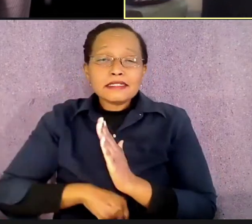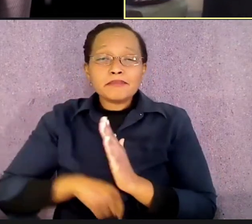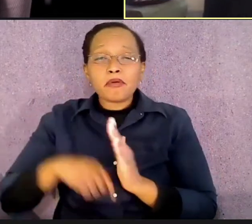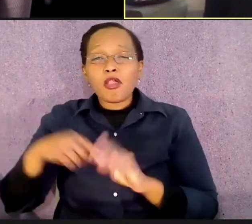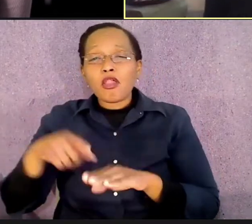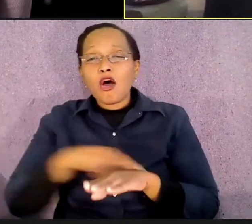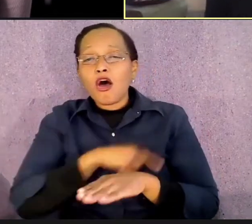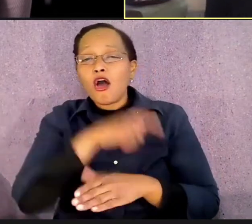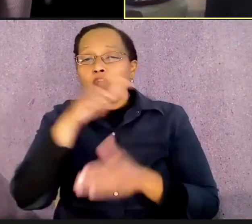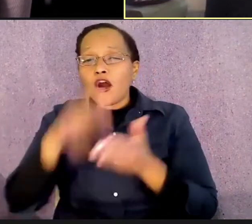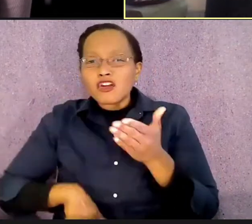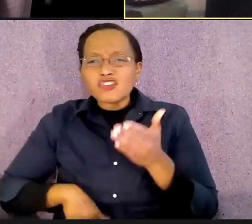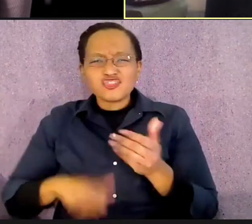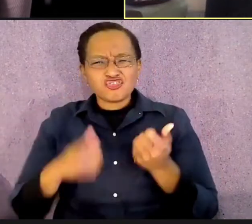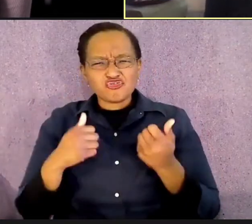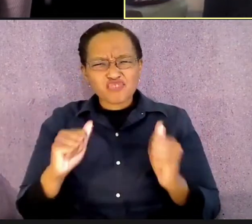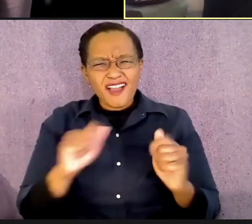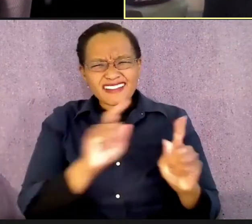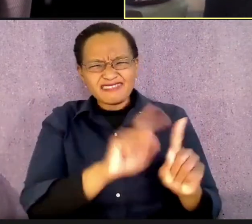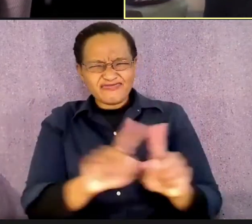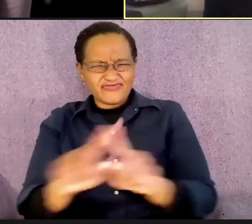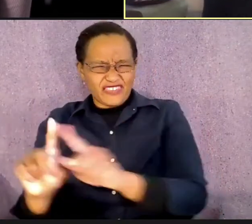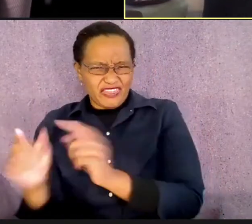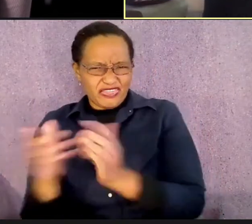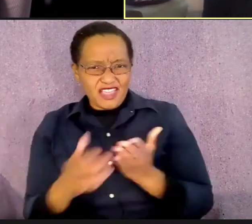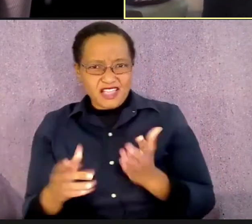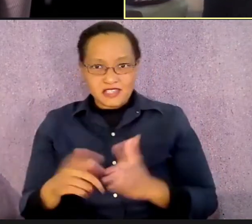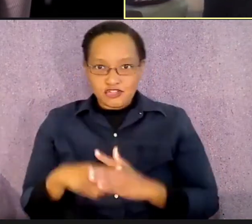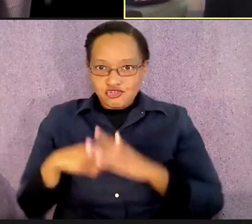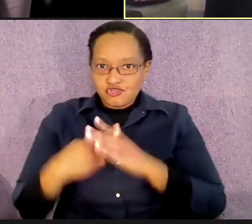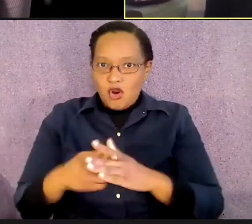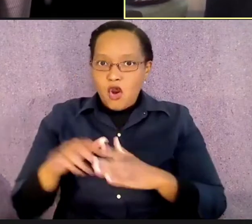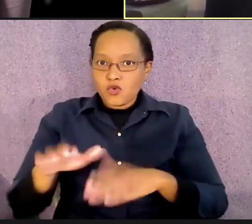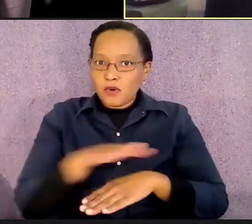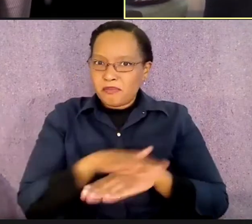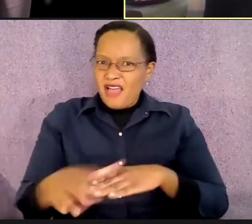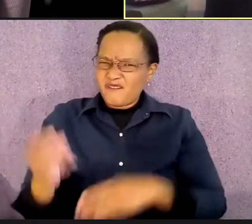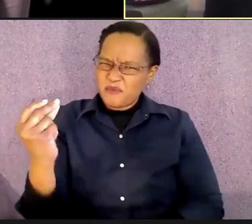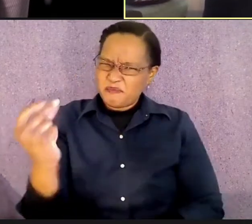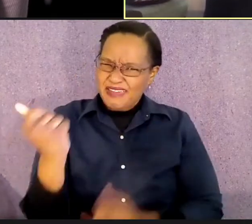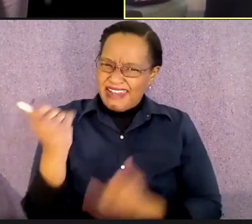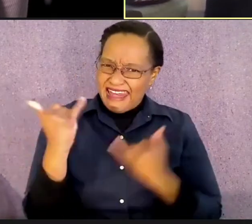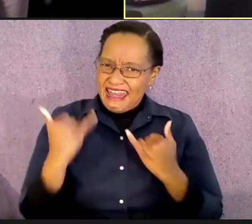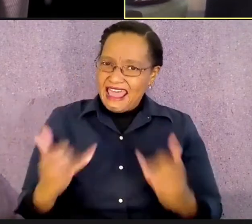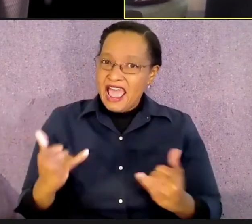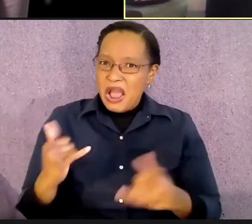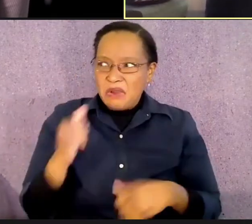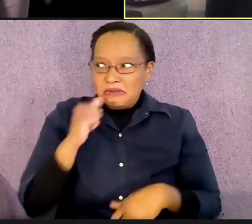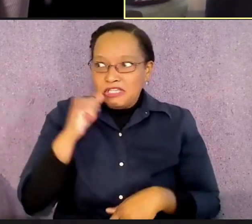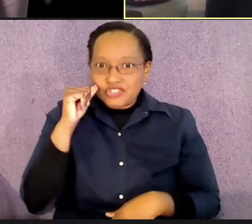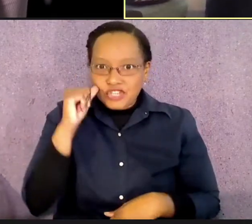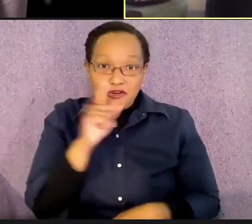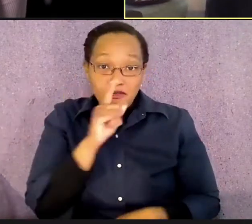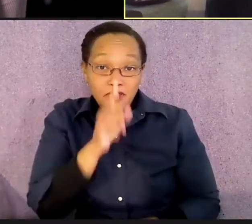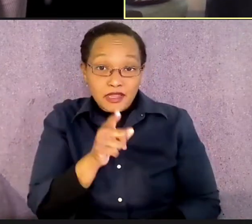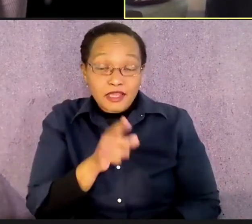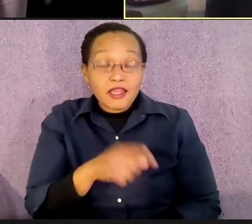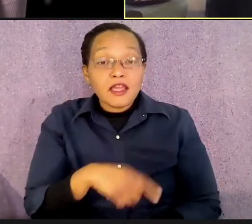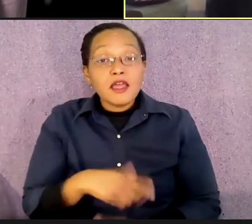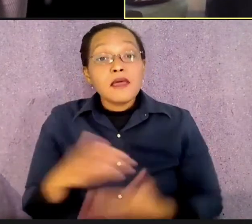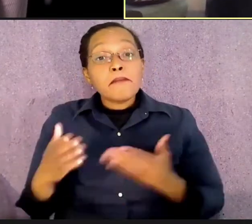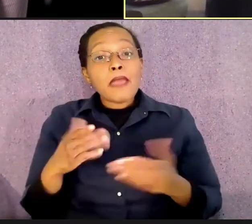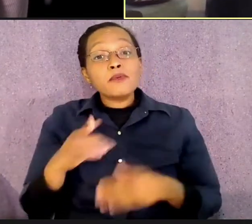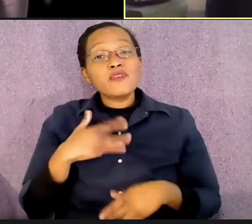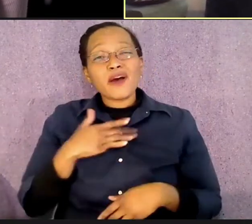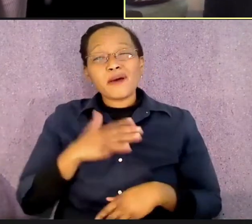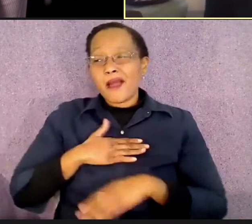things and start building your platform yesterday. Because one day that platform that doesn't seem like it's that big a deal now may be something that somebody either